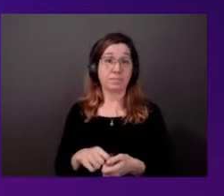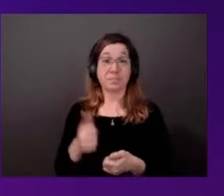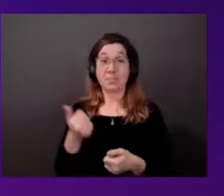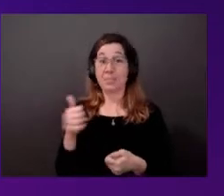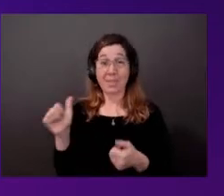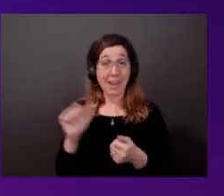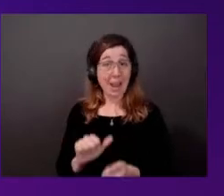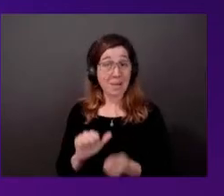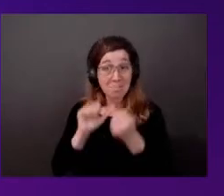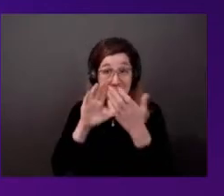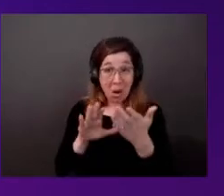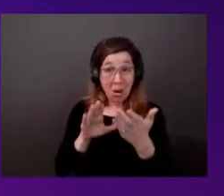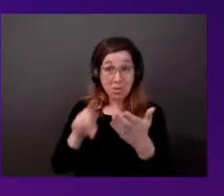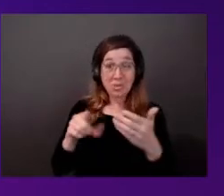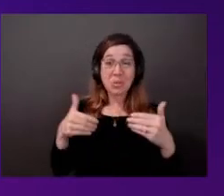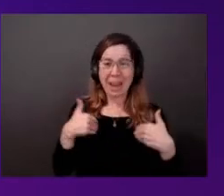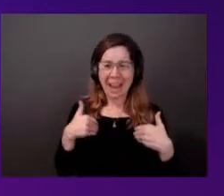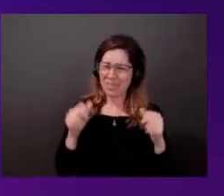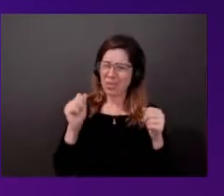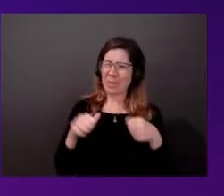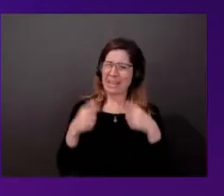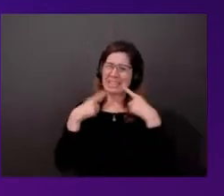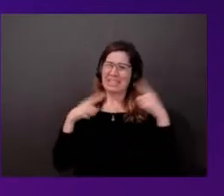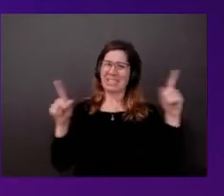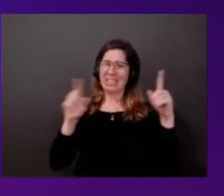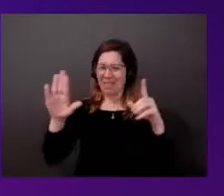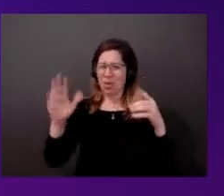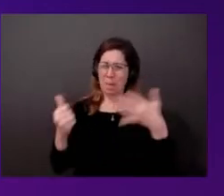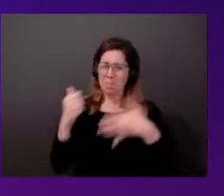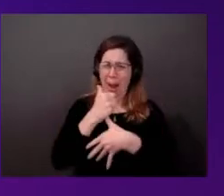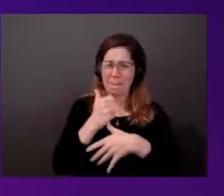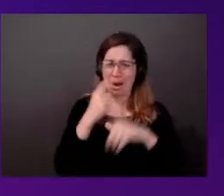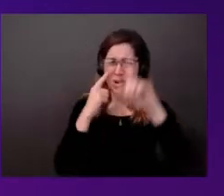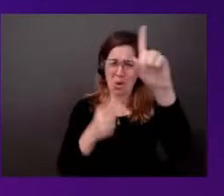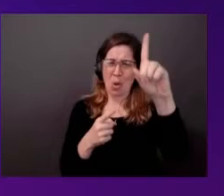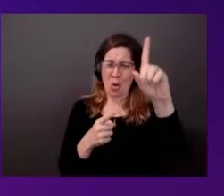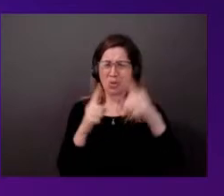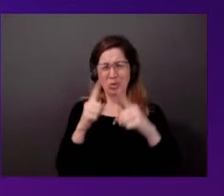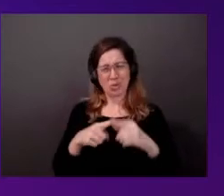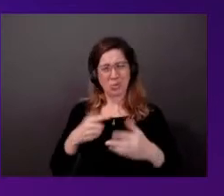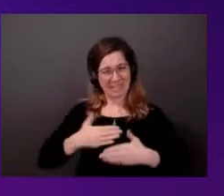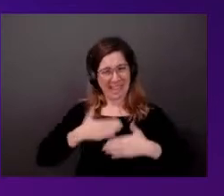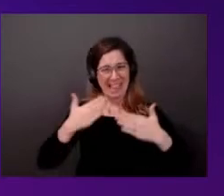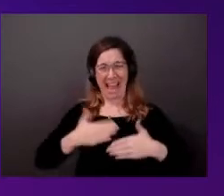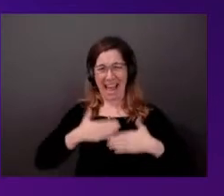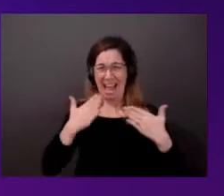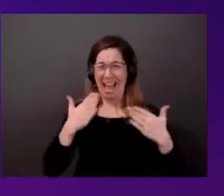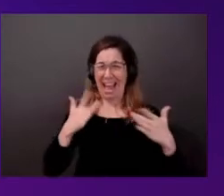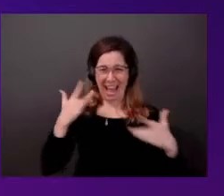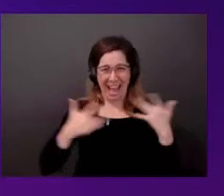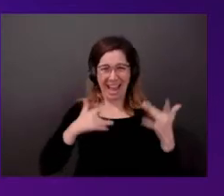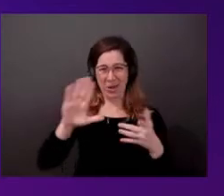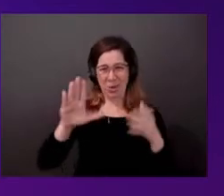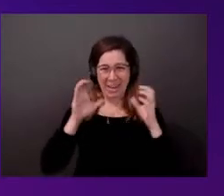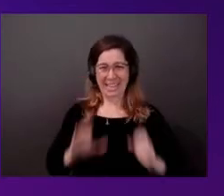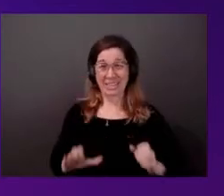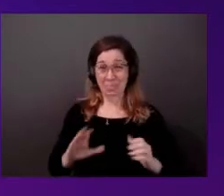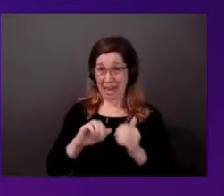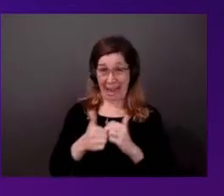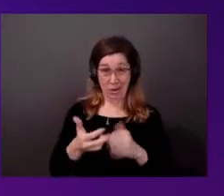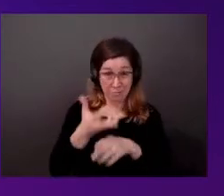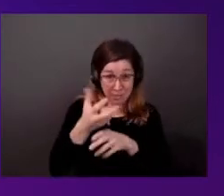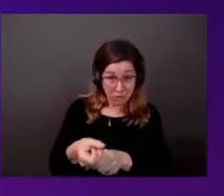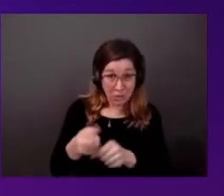help you achieve your primary objective, to delight your customers, to improve customer experiences and build customer trust with end-to-end